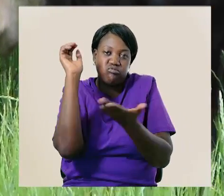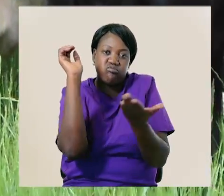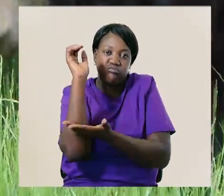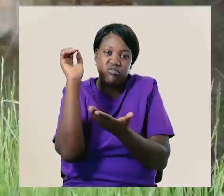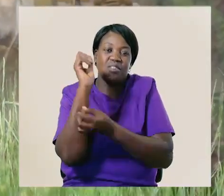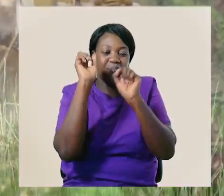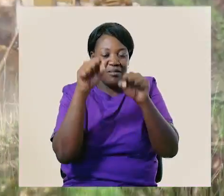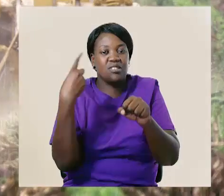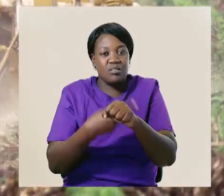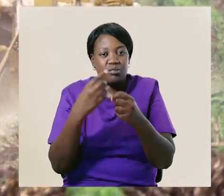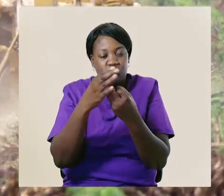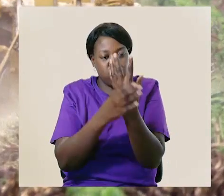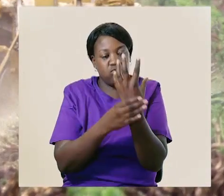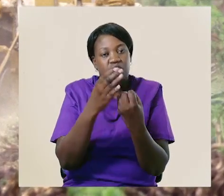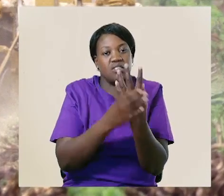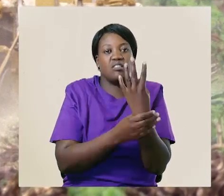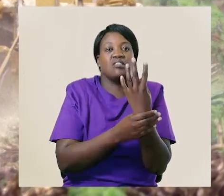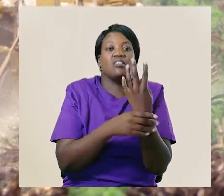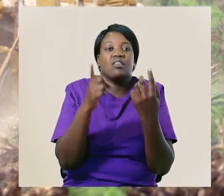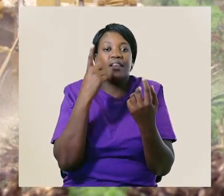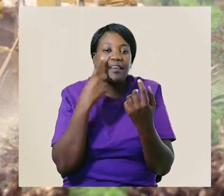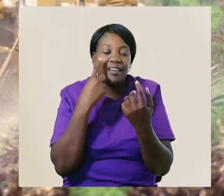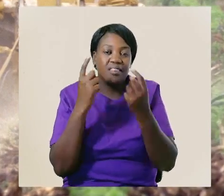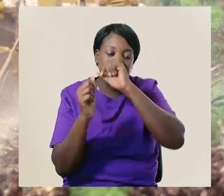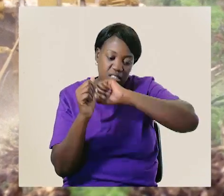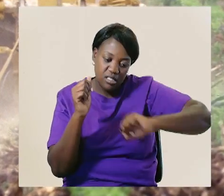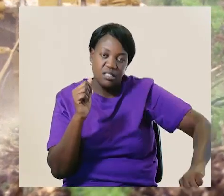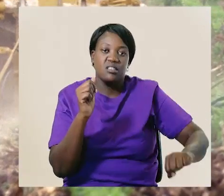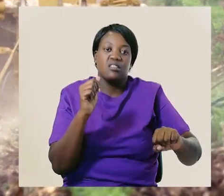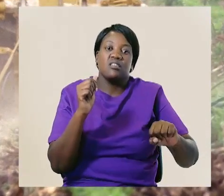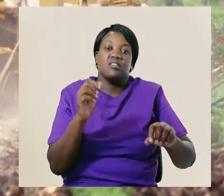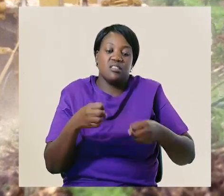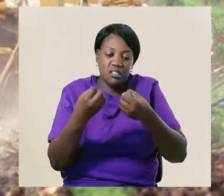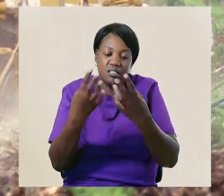by replanting trees. So we can see that the land provides